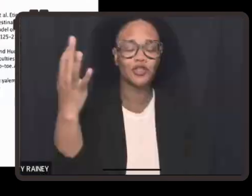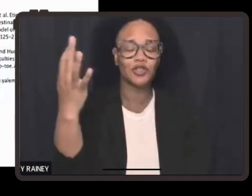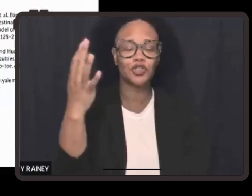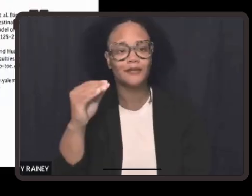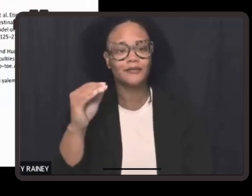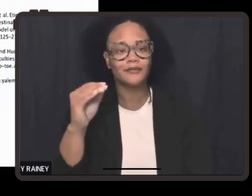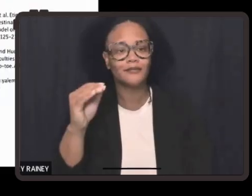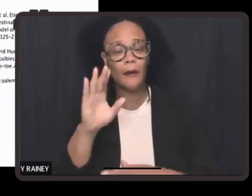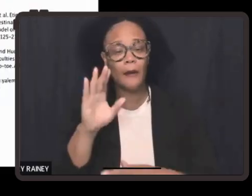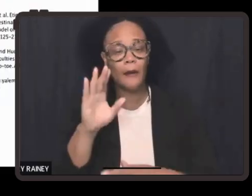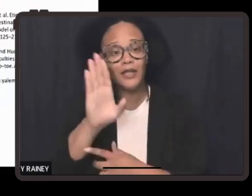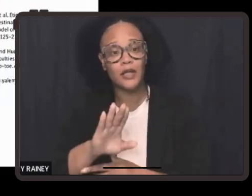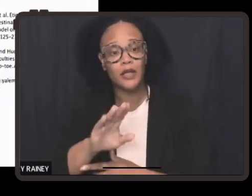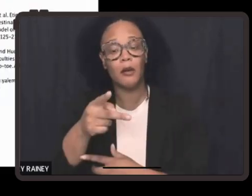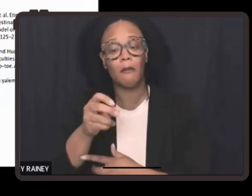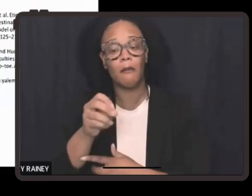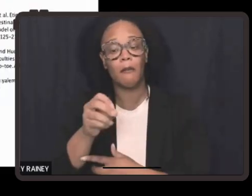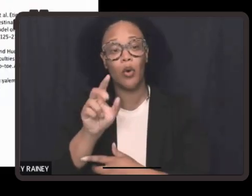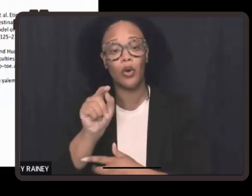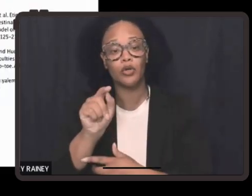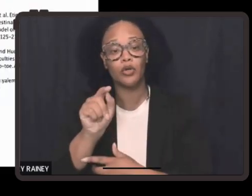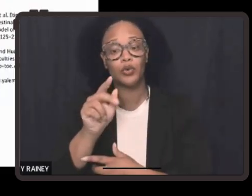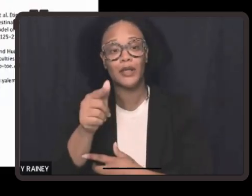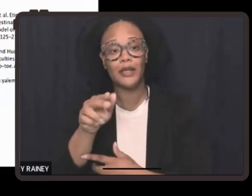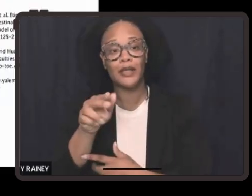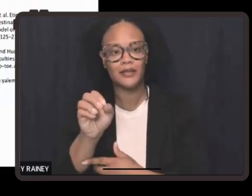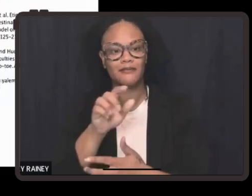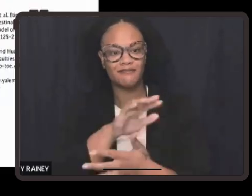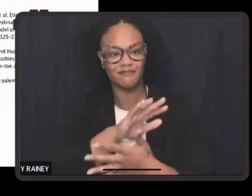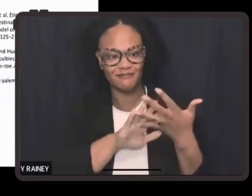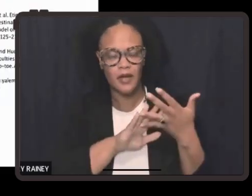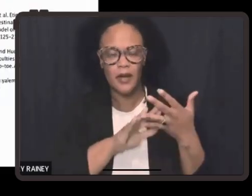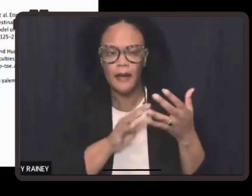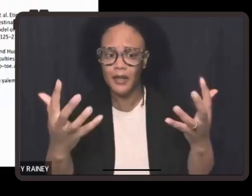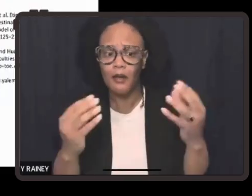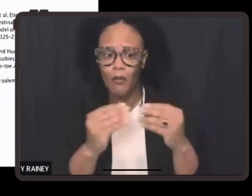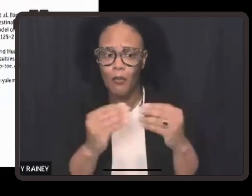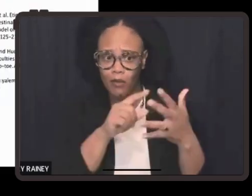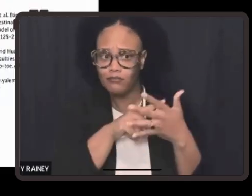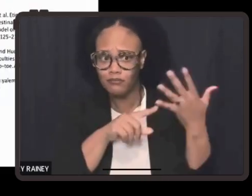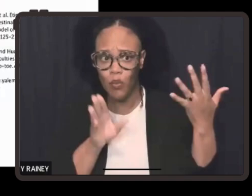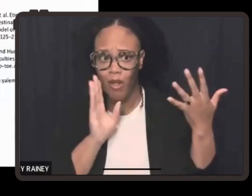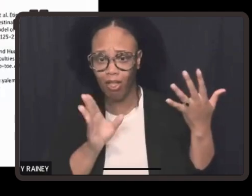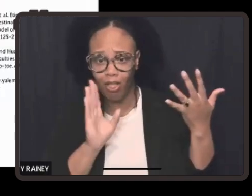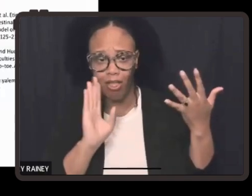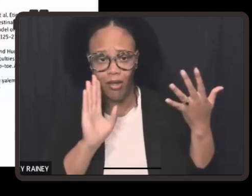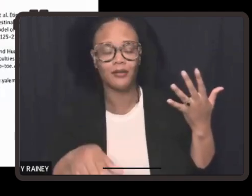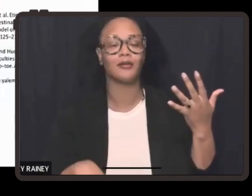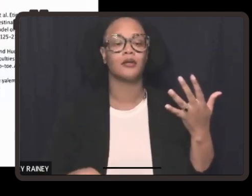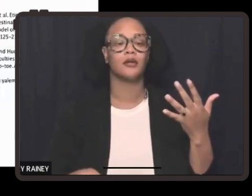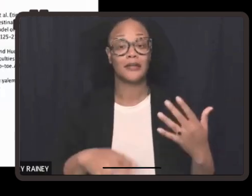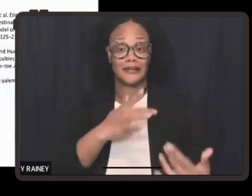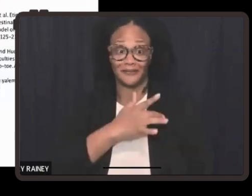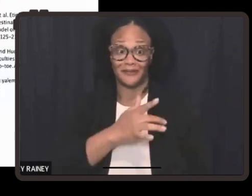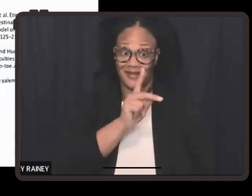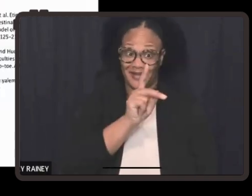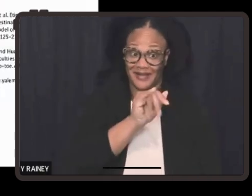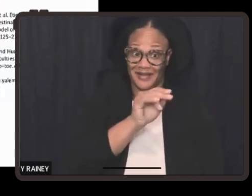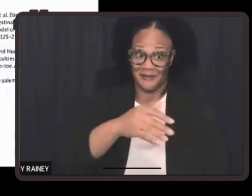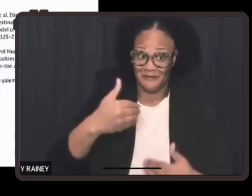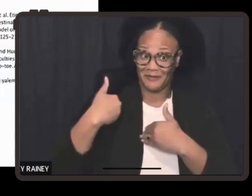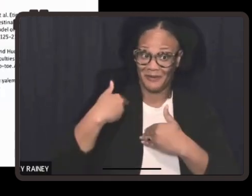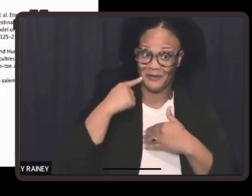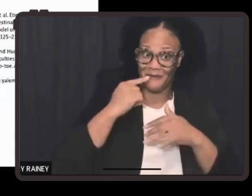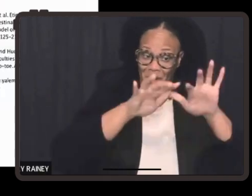will see in the next slides, and there are more to come. And usually Kim is responsible for the text, and I'm responsible for the layout, the pictures,